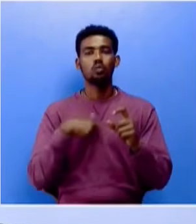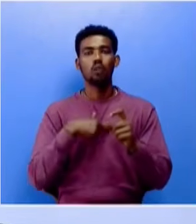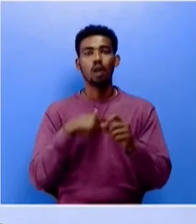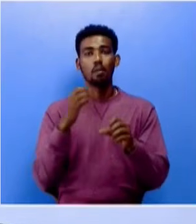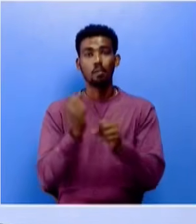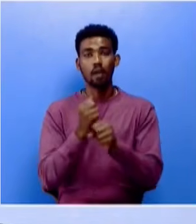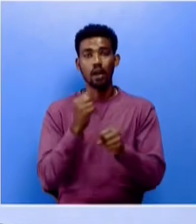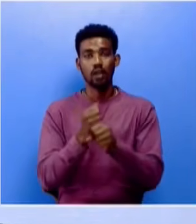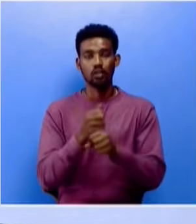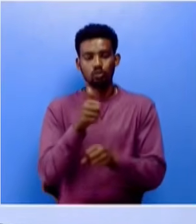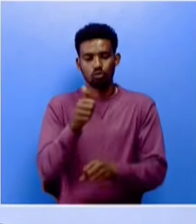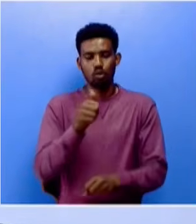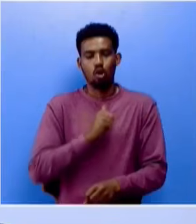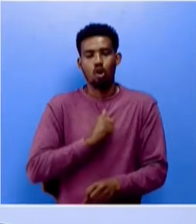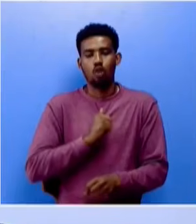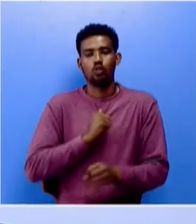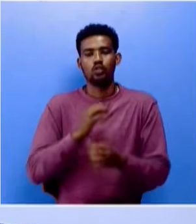sentence.